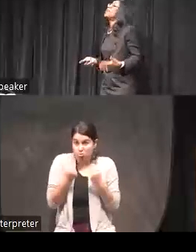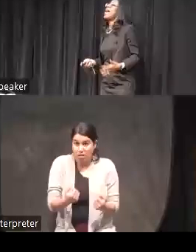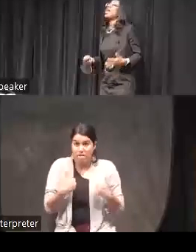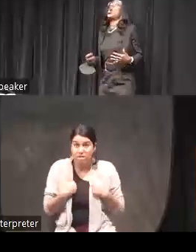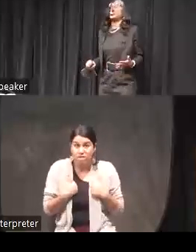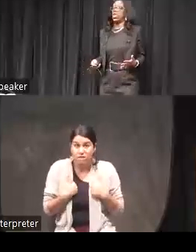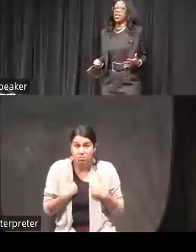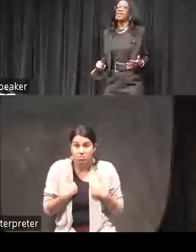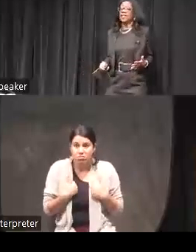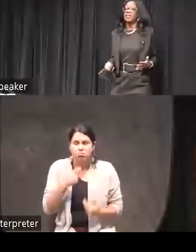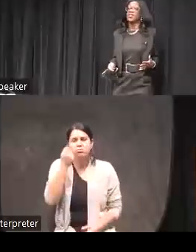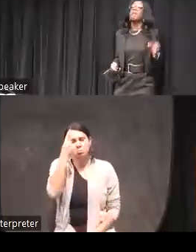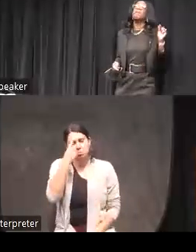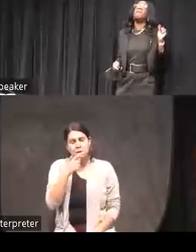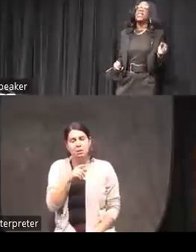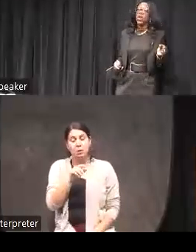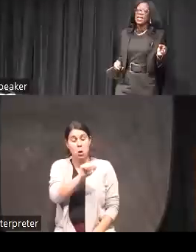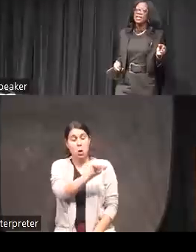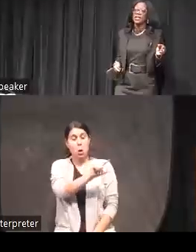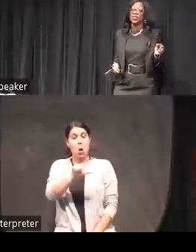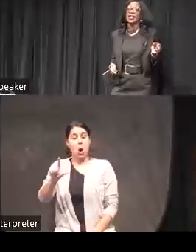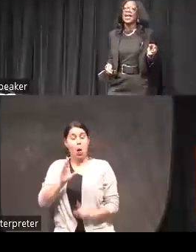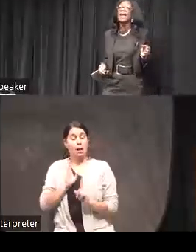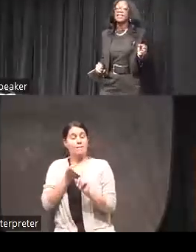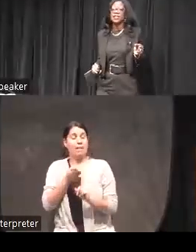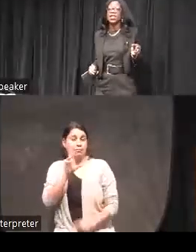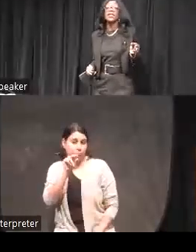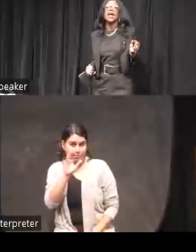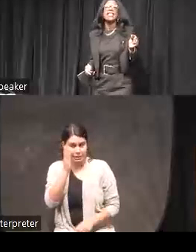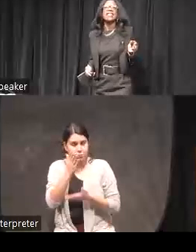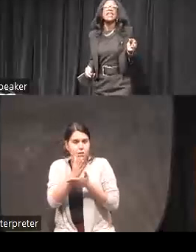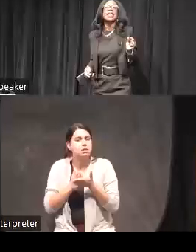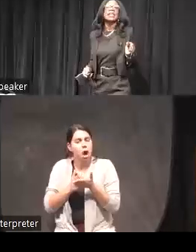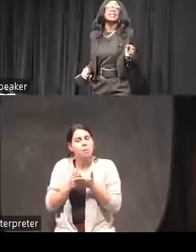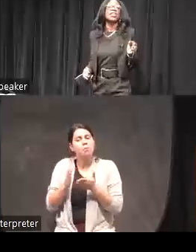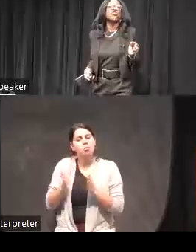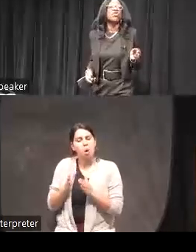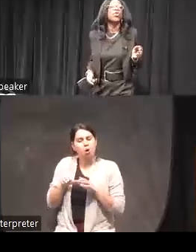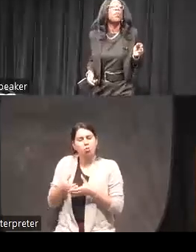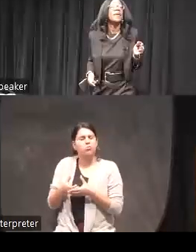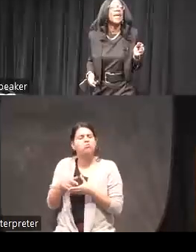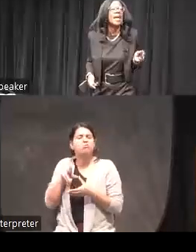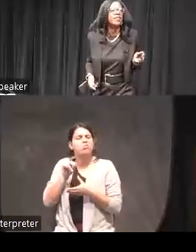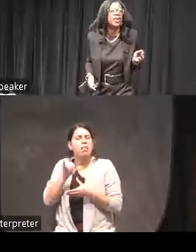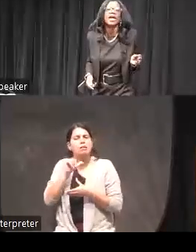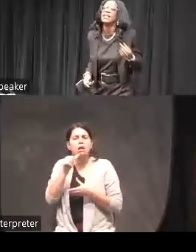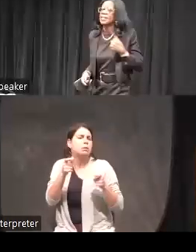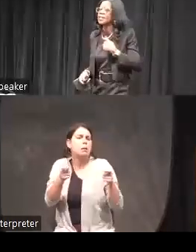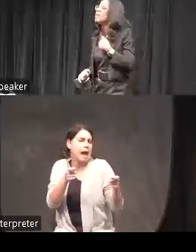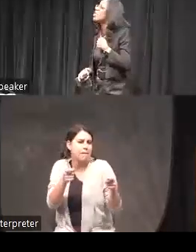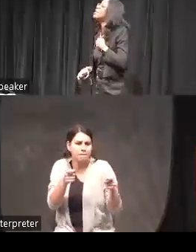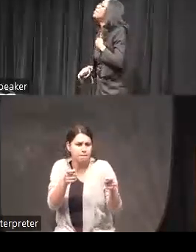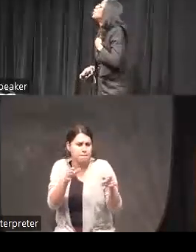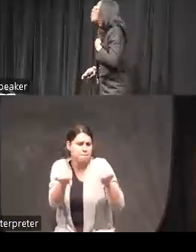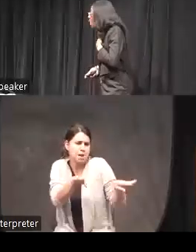We're not all convinced. There's a minority in the literature that I have to disclose that think it doesn't control behavior and conduct as